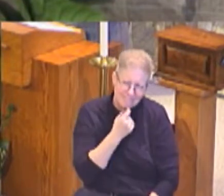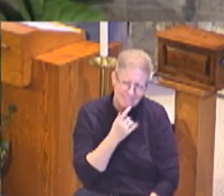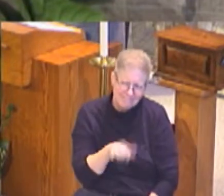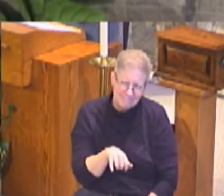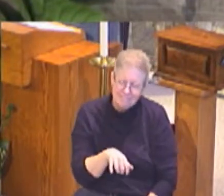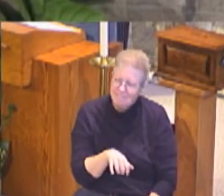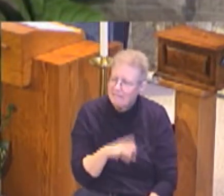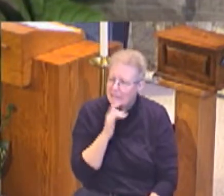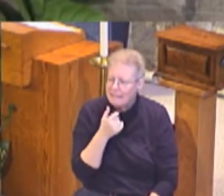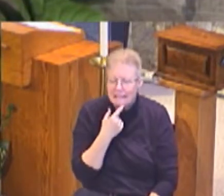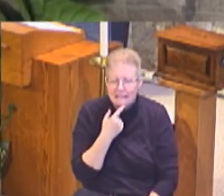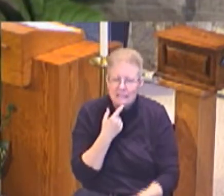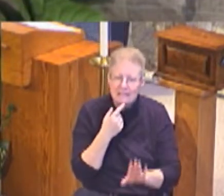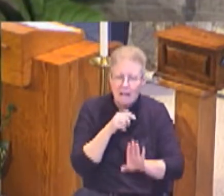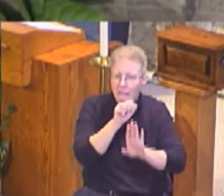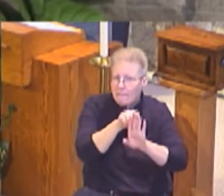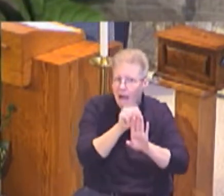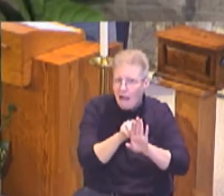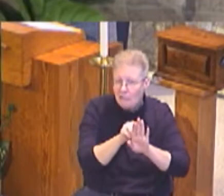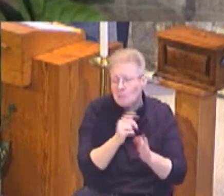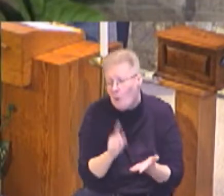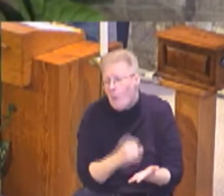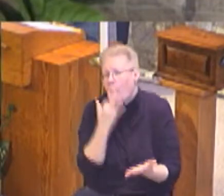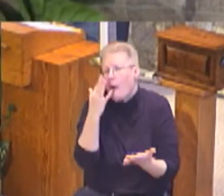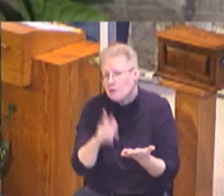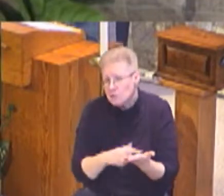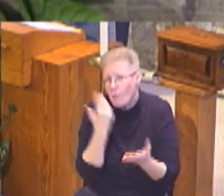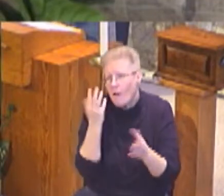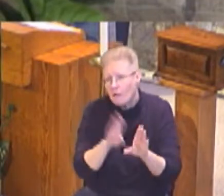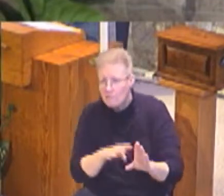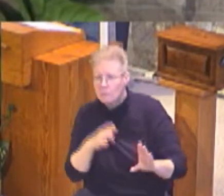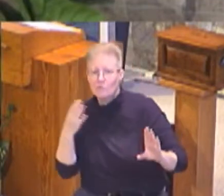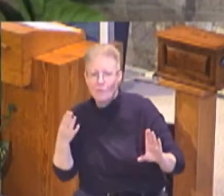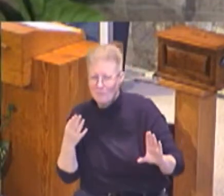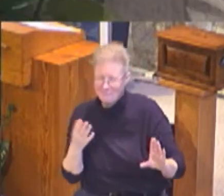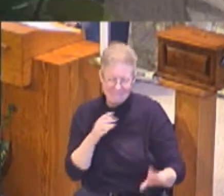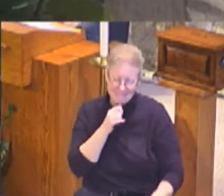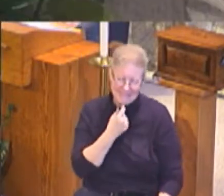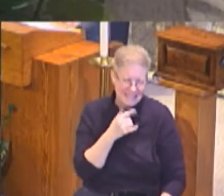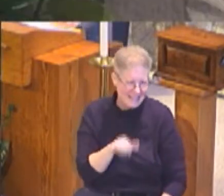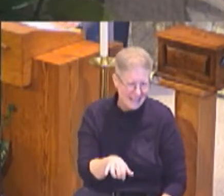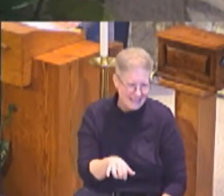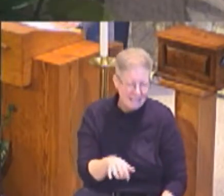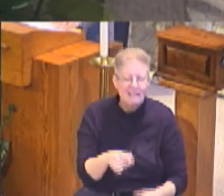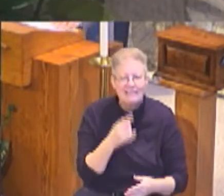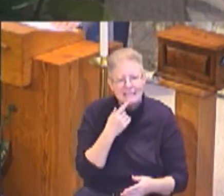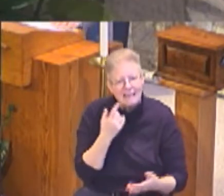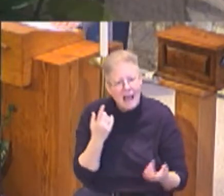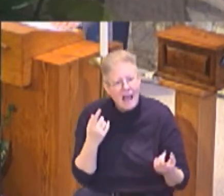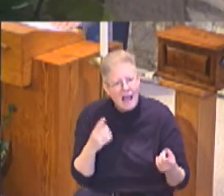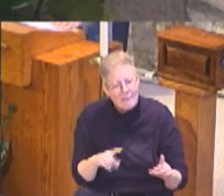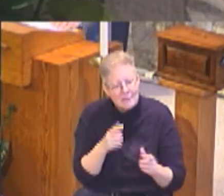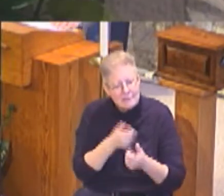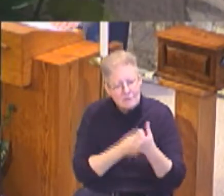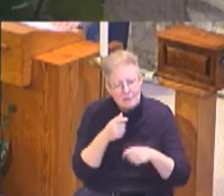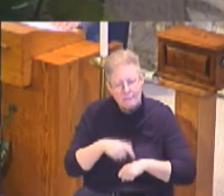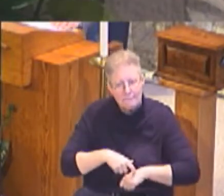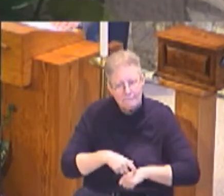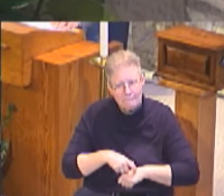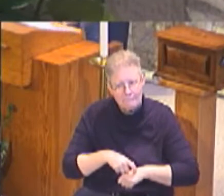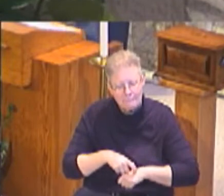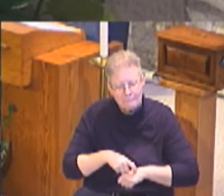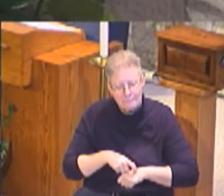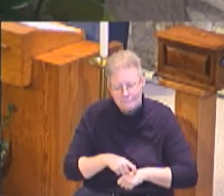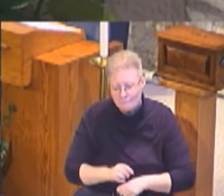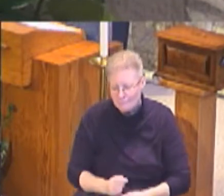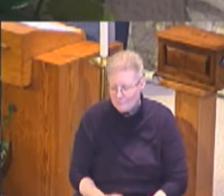say, knock and every once in a while a door will open. He said it happens every time. And then